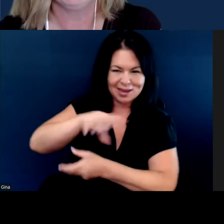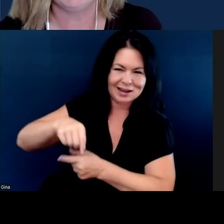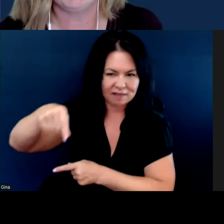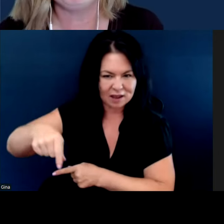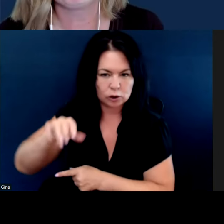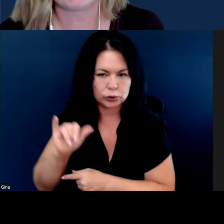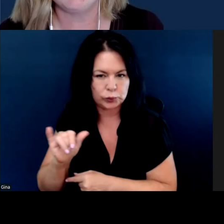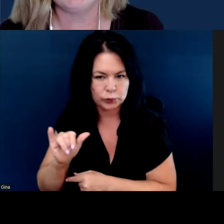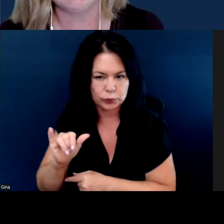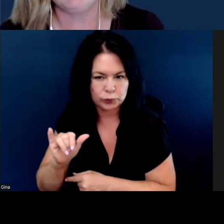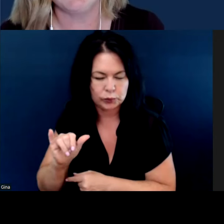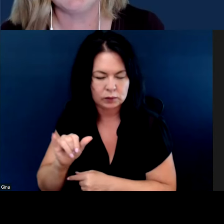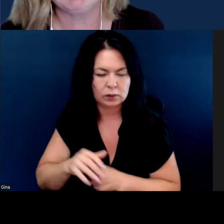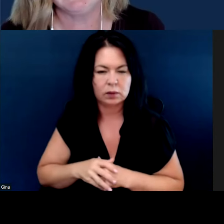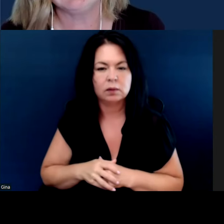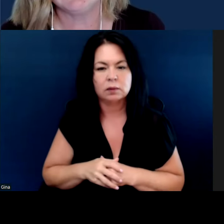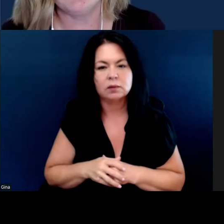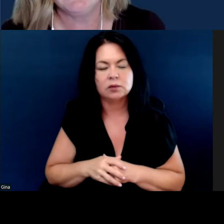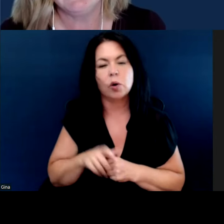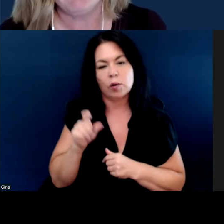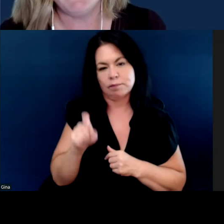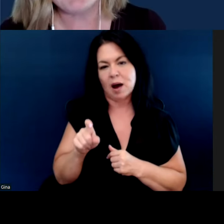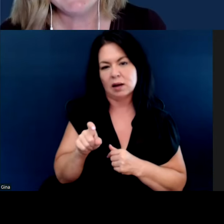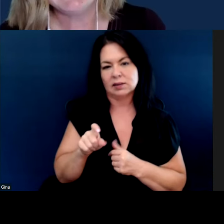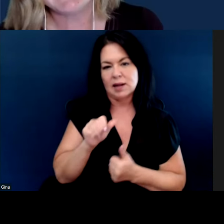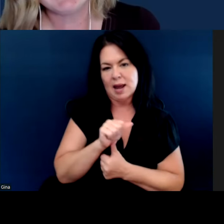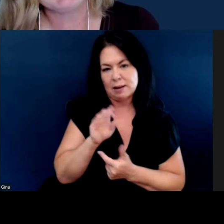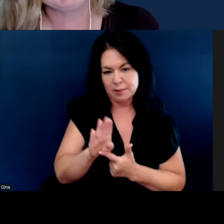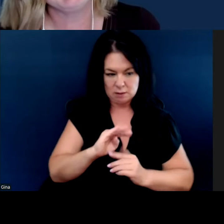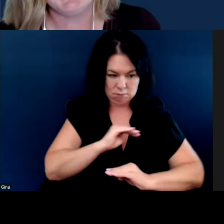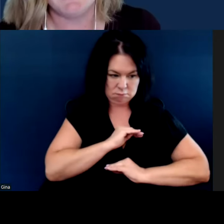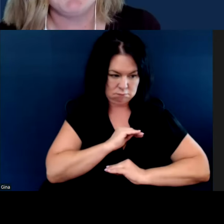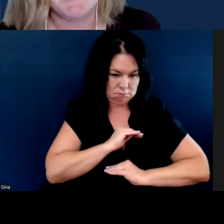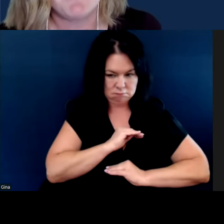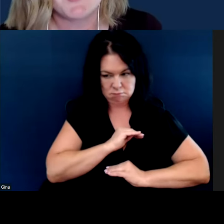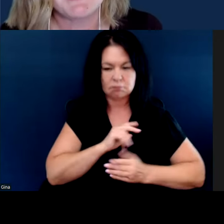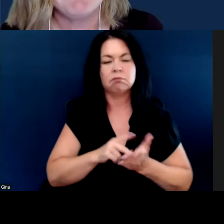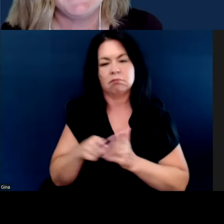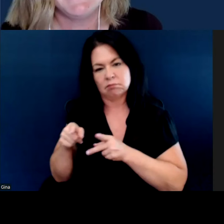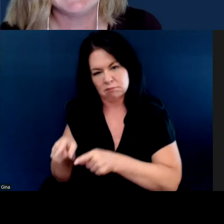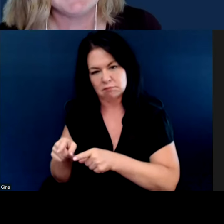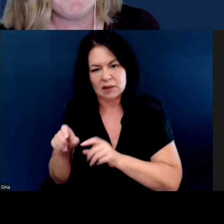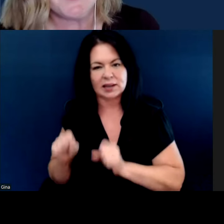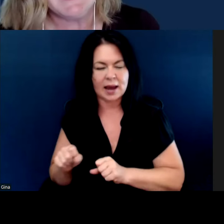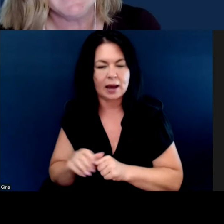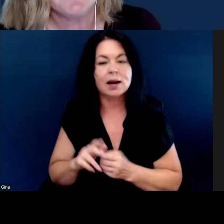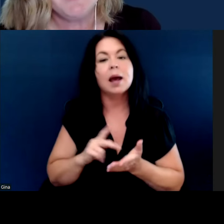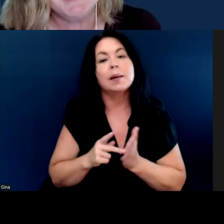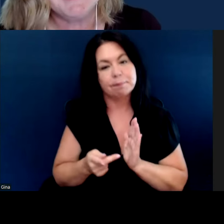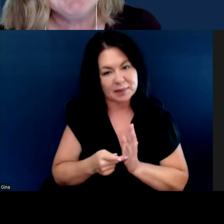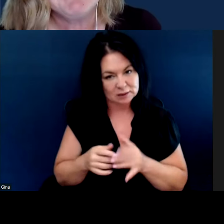can, get an Advantage plan. So that means you're still going to have to pay a Part B as in